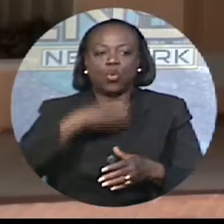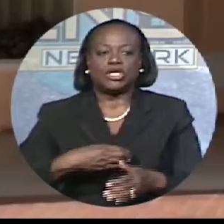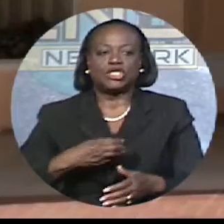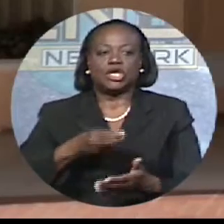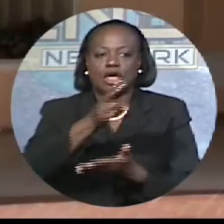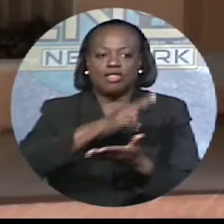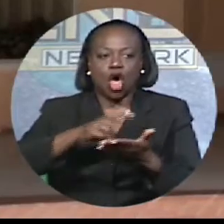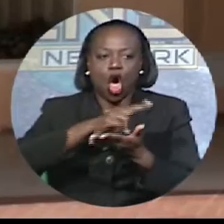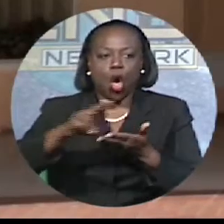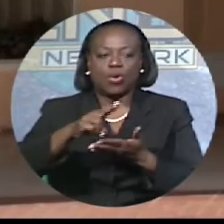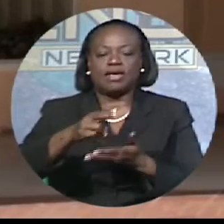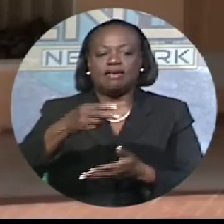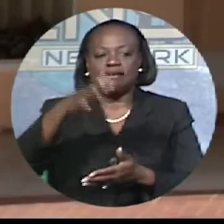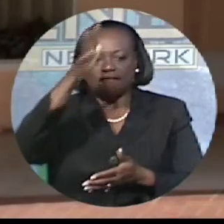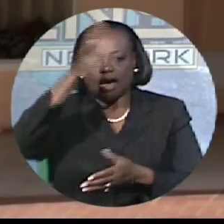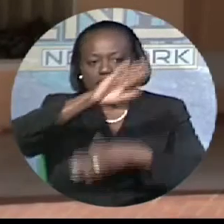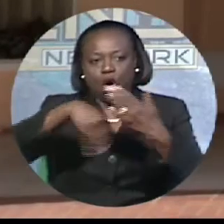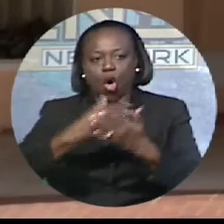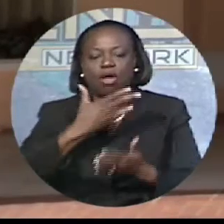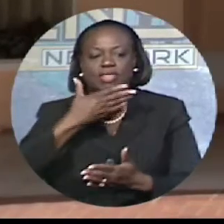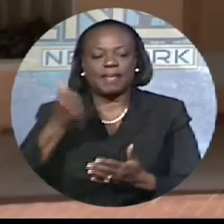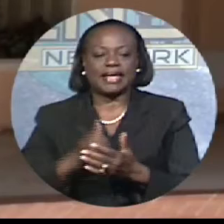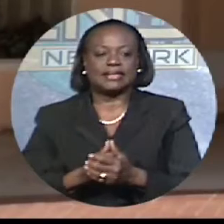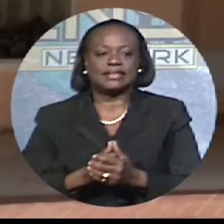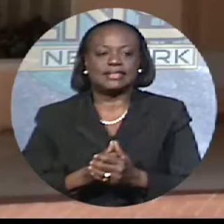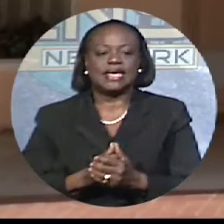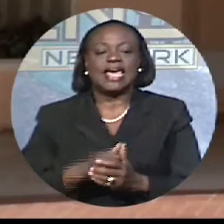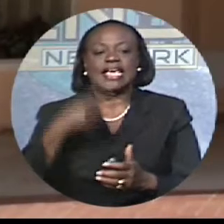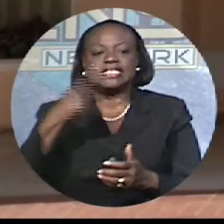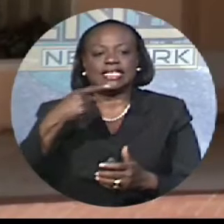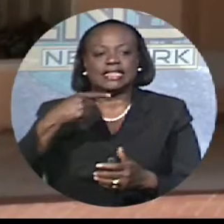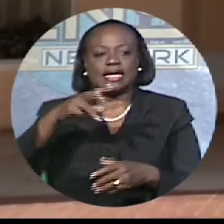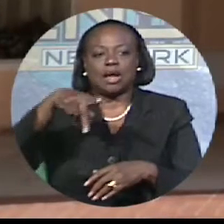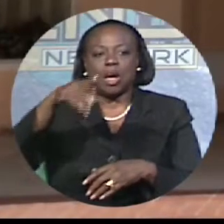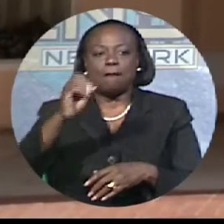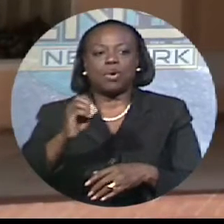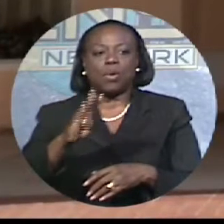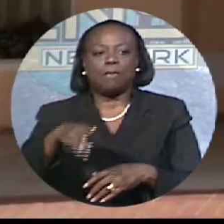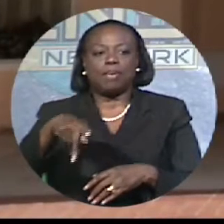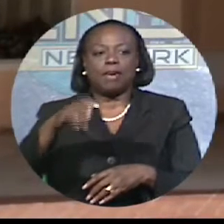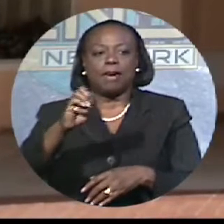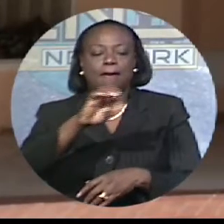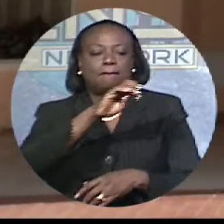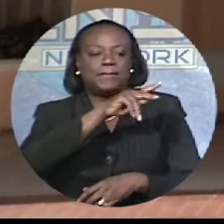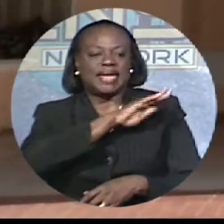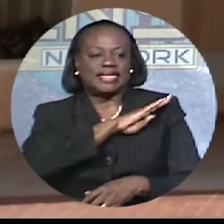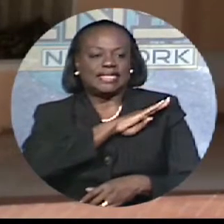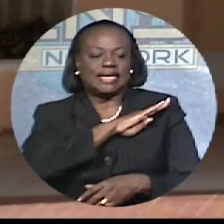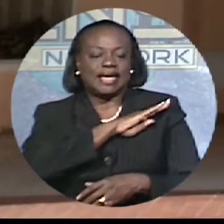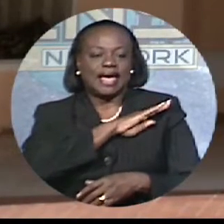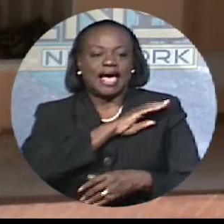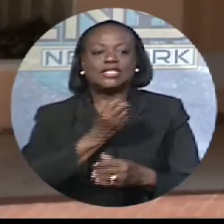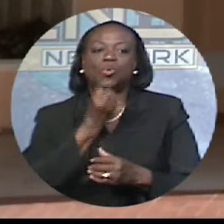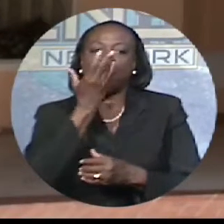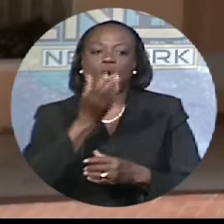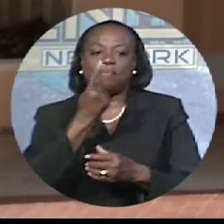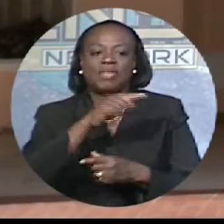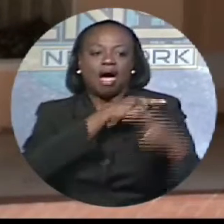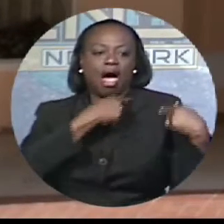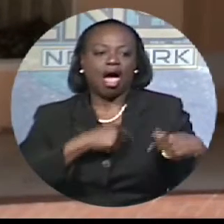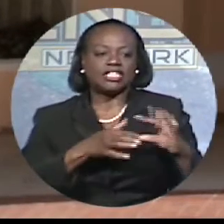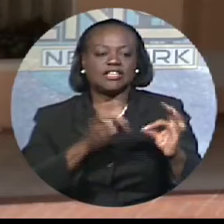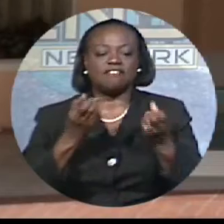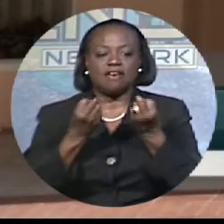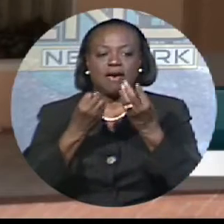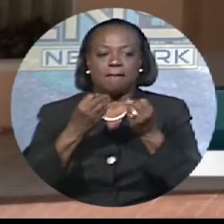retirement. Archbishop Pinder says Pope Benedict would have warmed the hearts of many during his 8 years in office. But the greatest lesson he takes away is